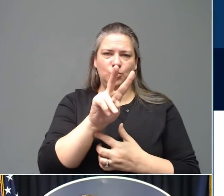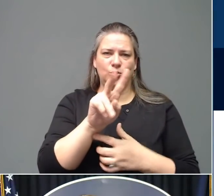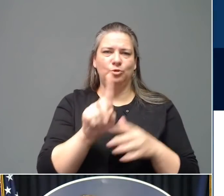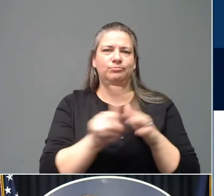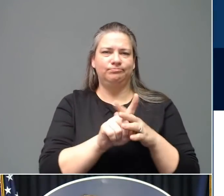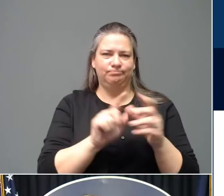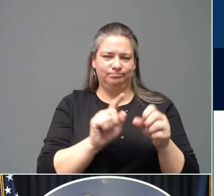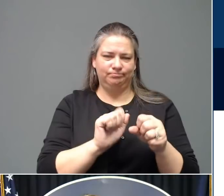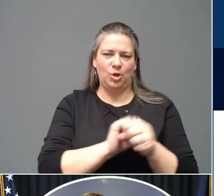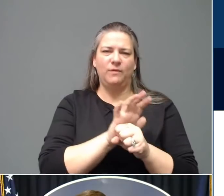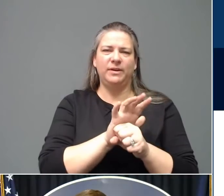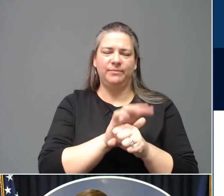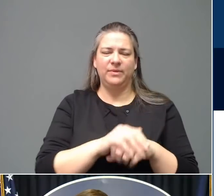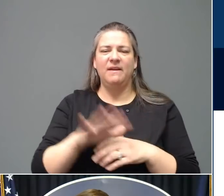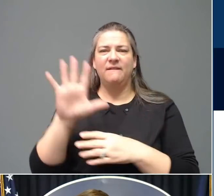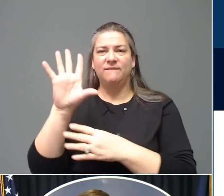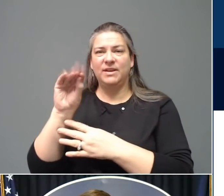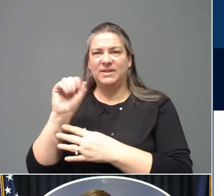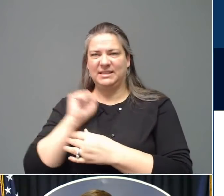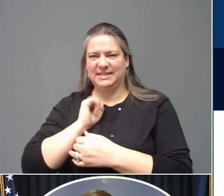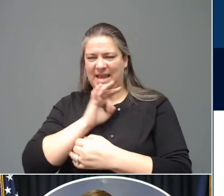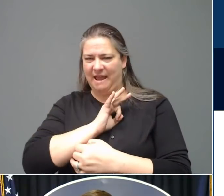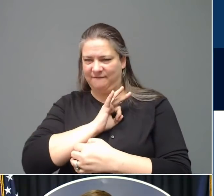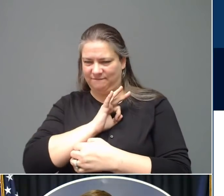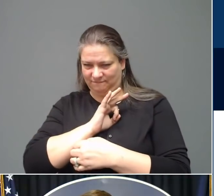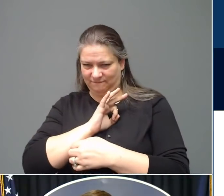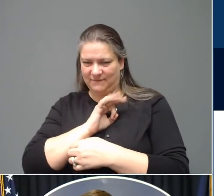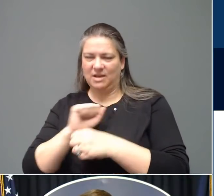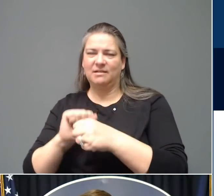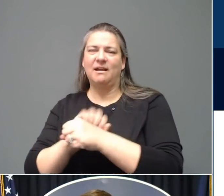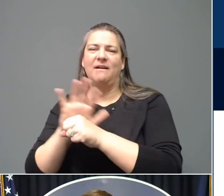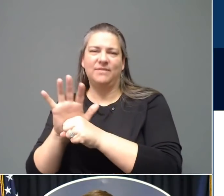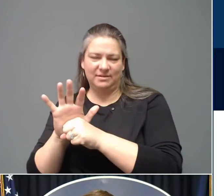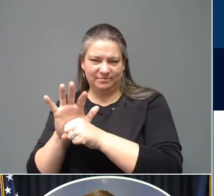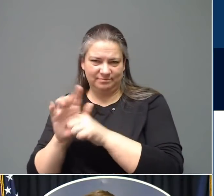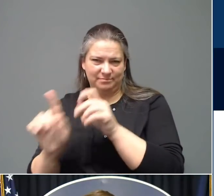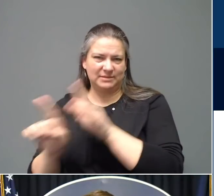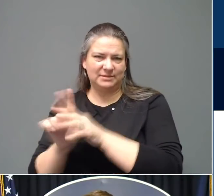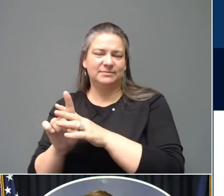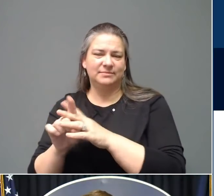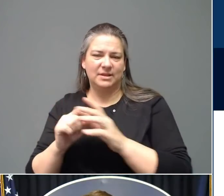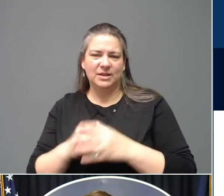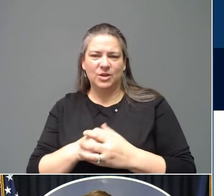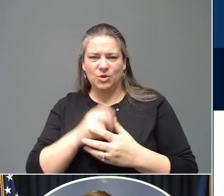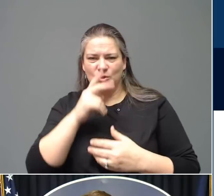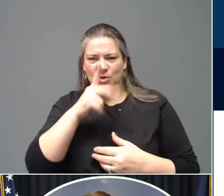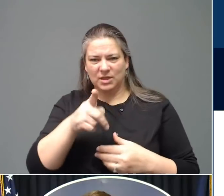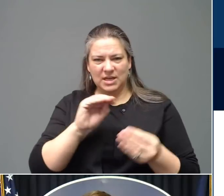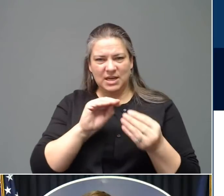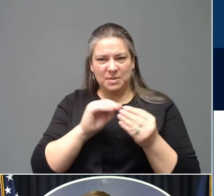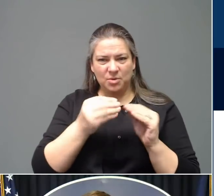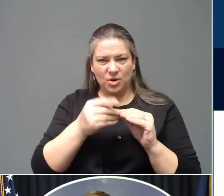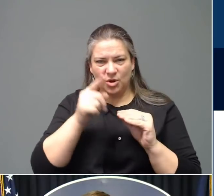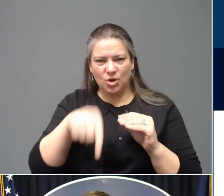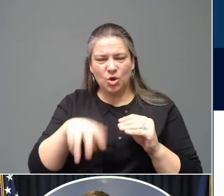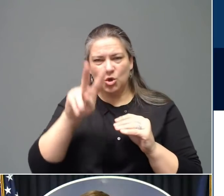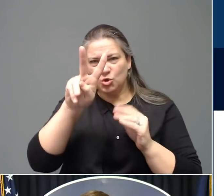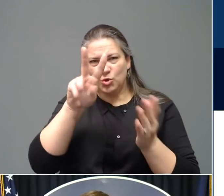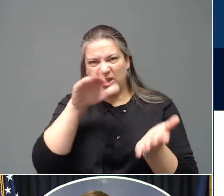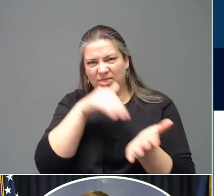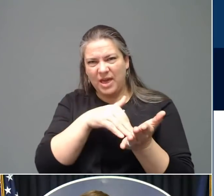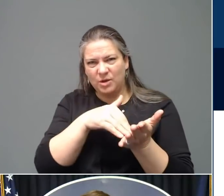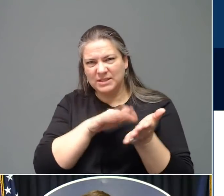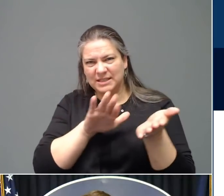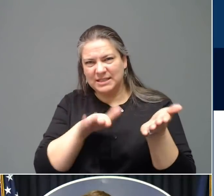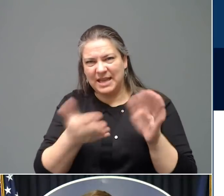staff testing positive, 4 new deaths attributable to long-term care. But look at that, over 2,000 deaths, long-term